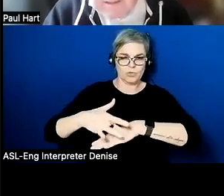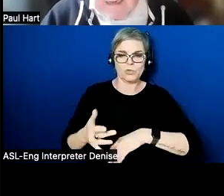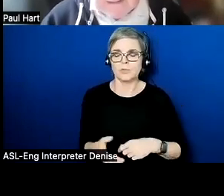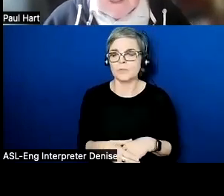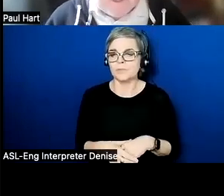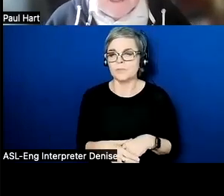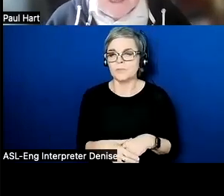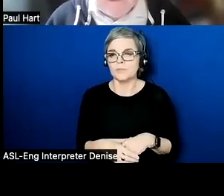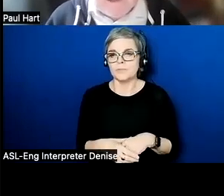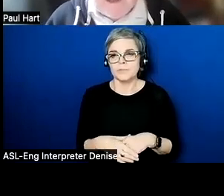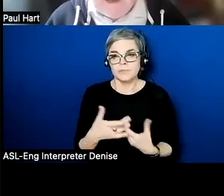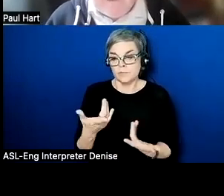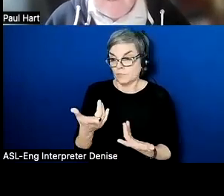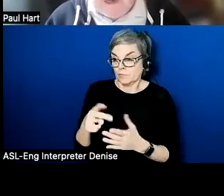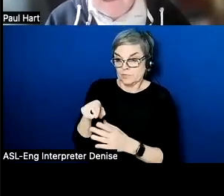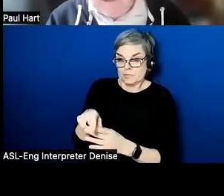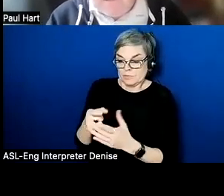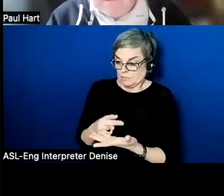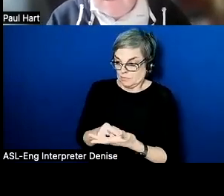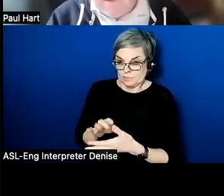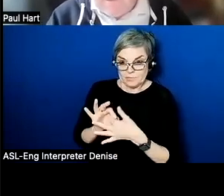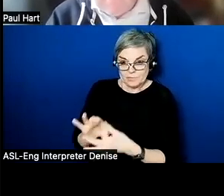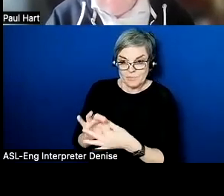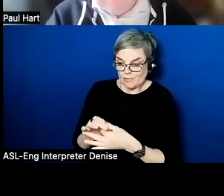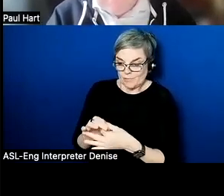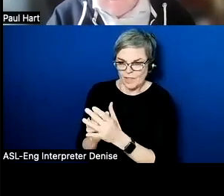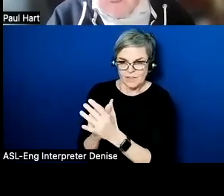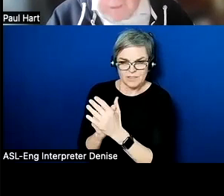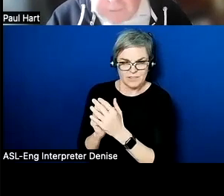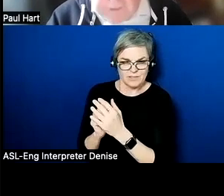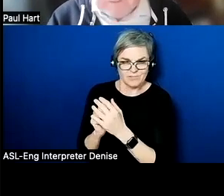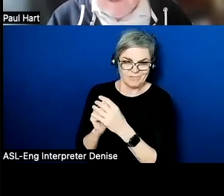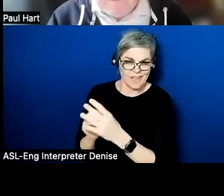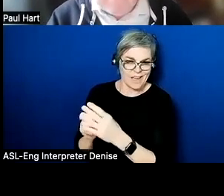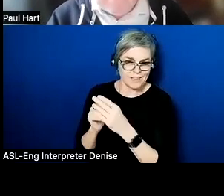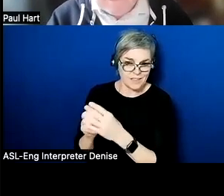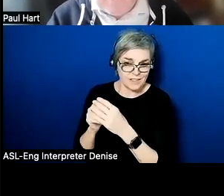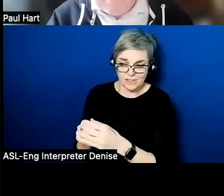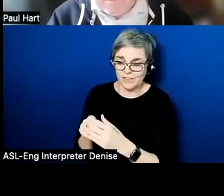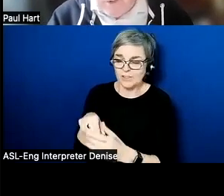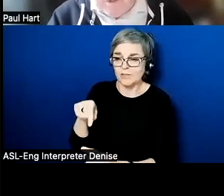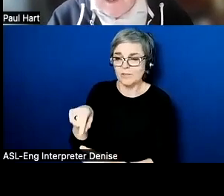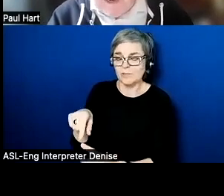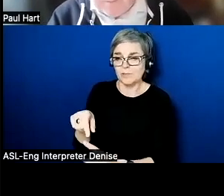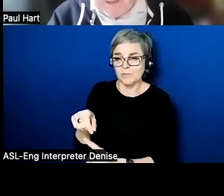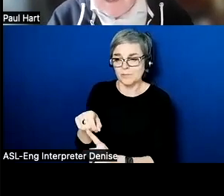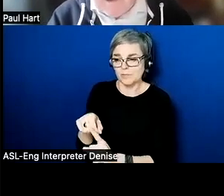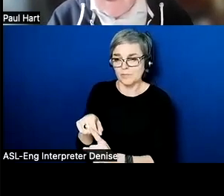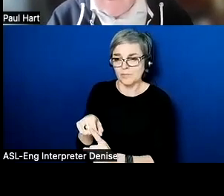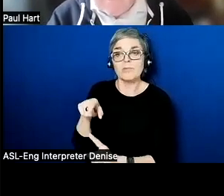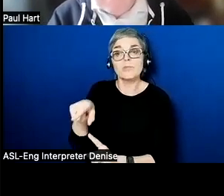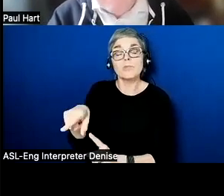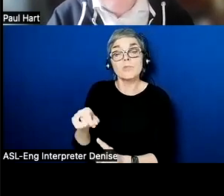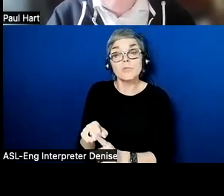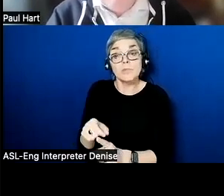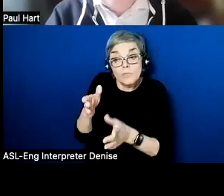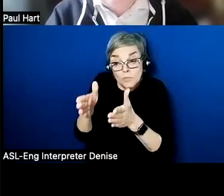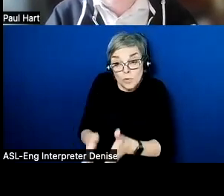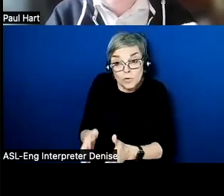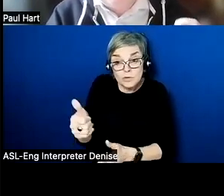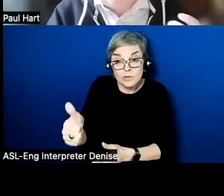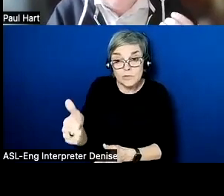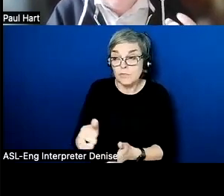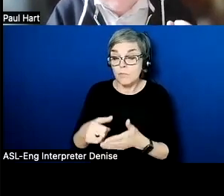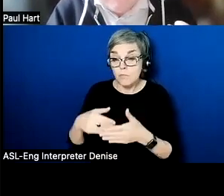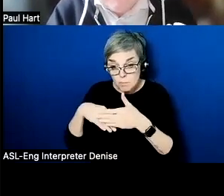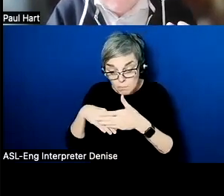in the tactile modality, I said that the lived experience of someone born deafblind is that